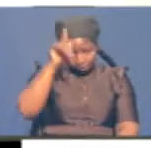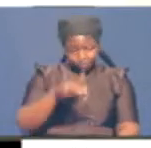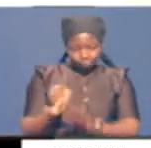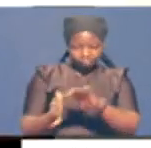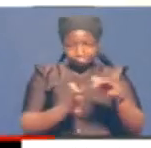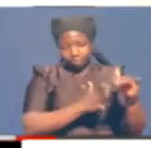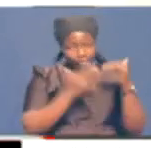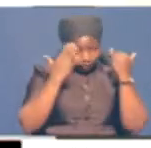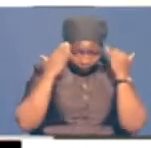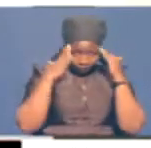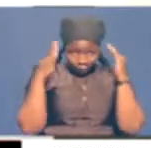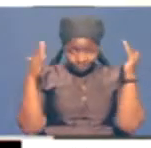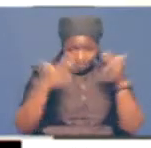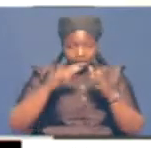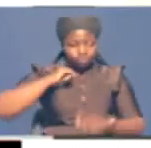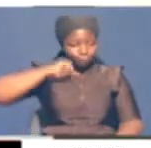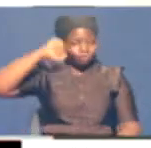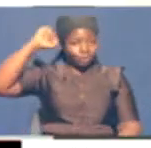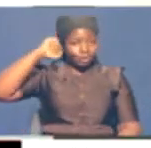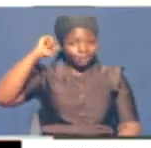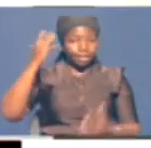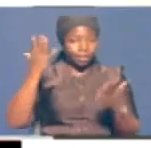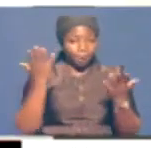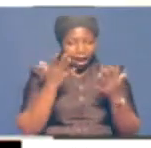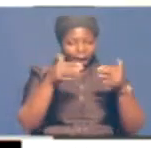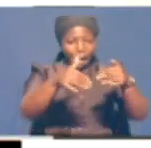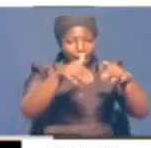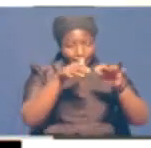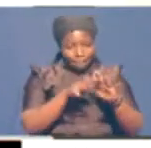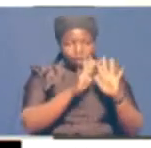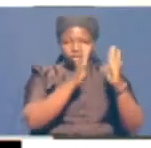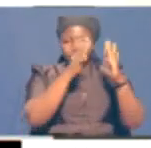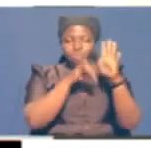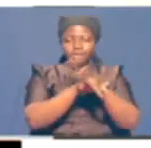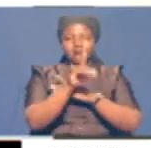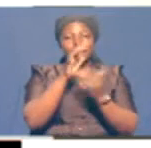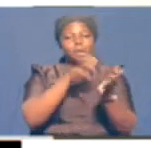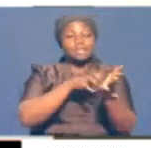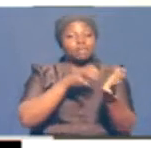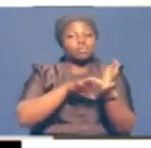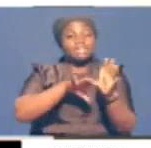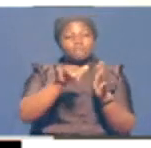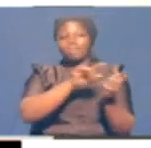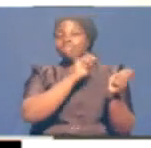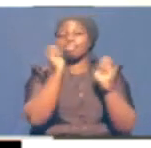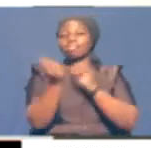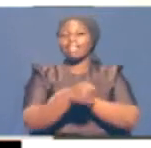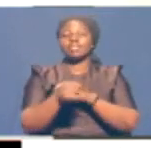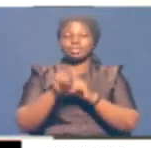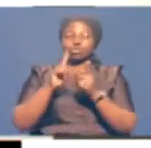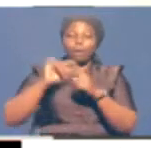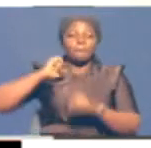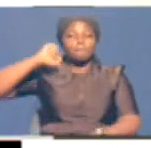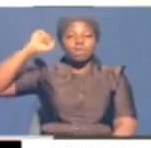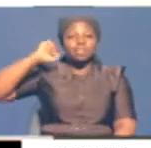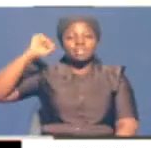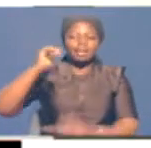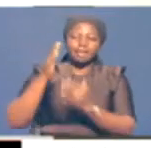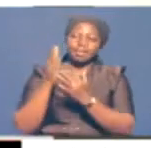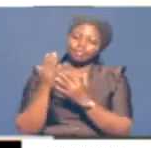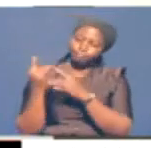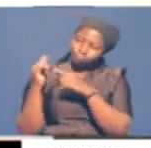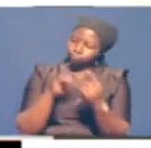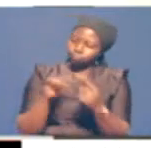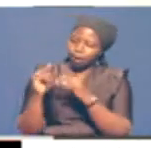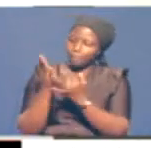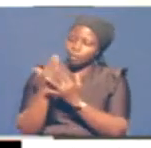Focus to some politics, where a burial ceremony in Machakos County was turned into a political duel between two political parties,